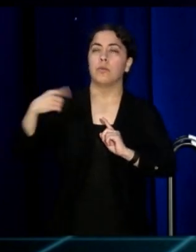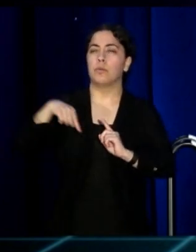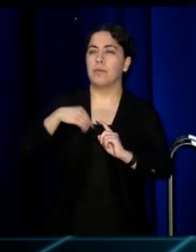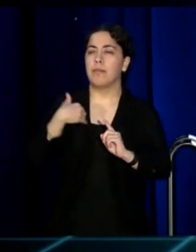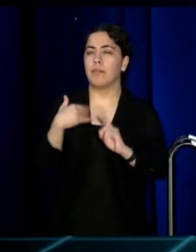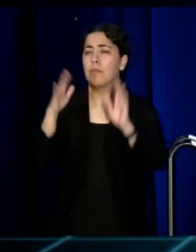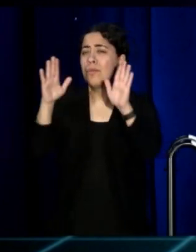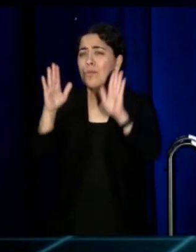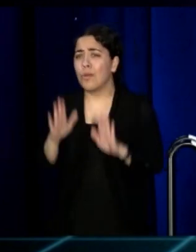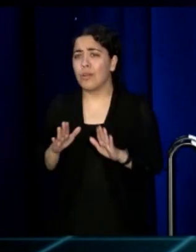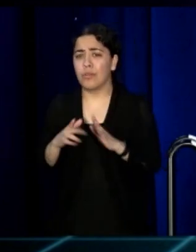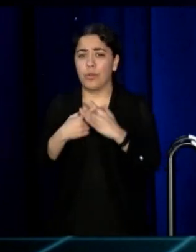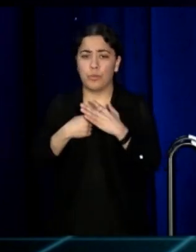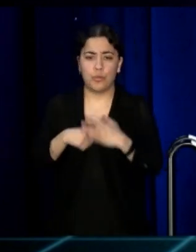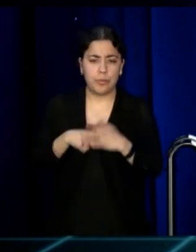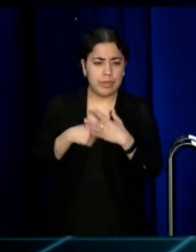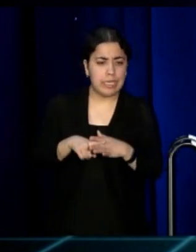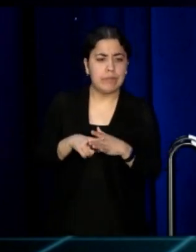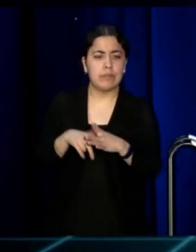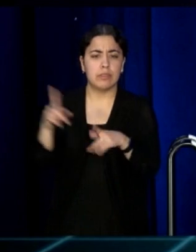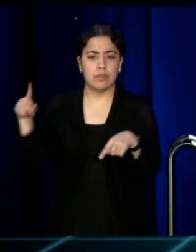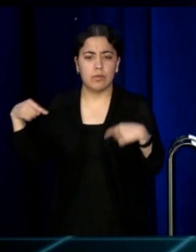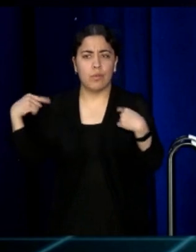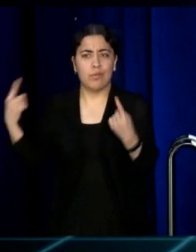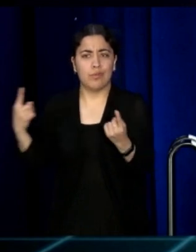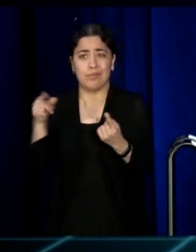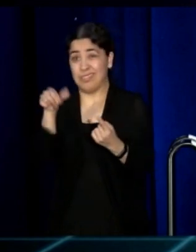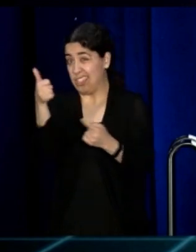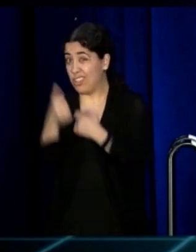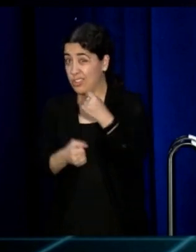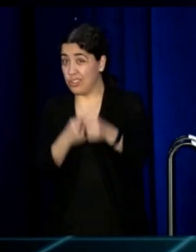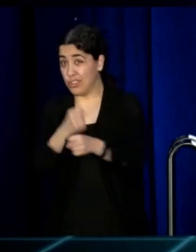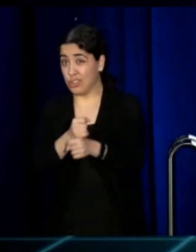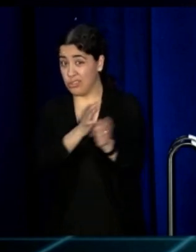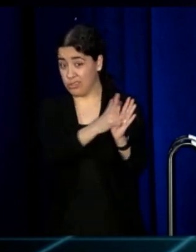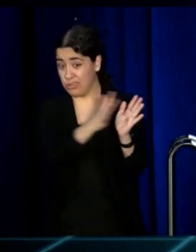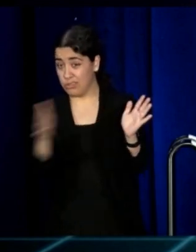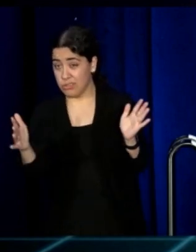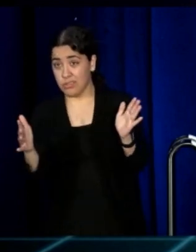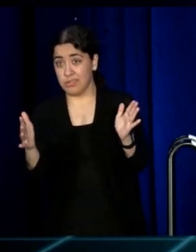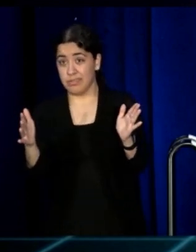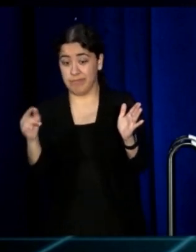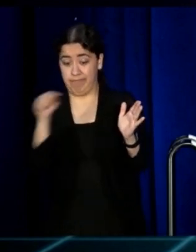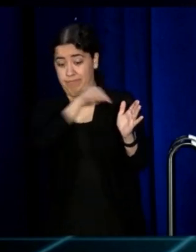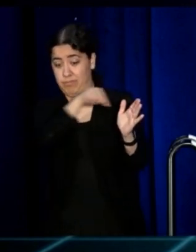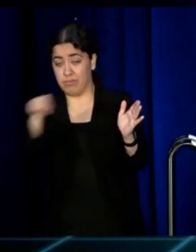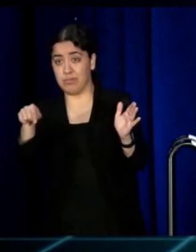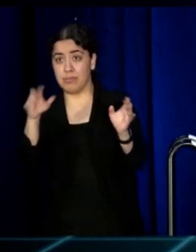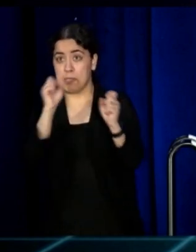these great primitives over, let's say, the last 10 years that give us all of these amazing